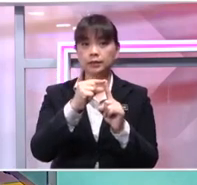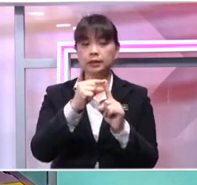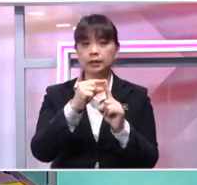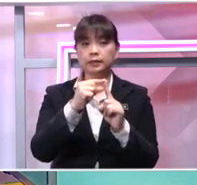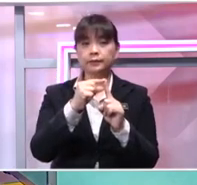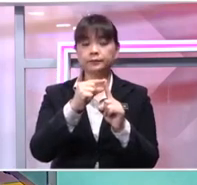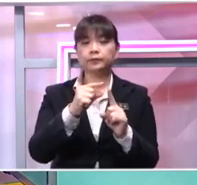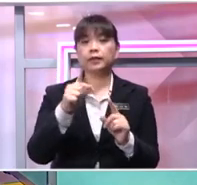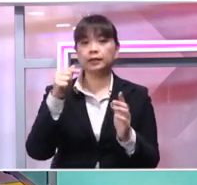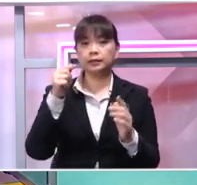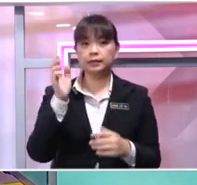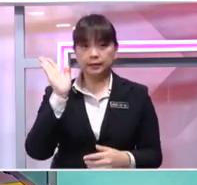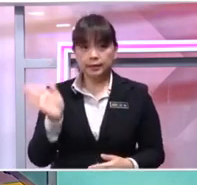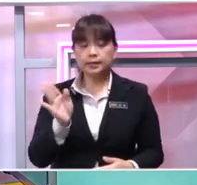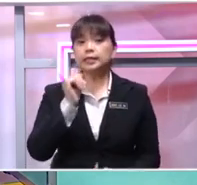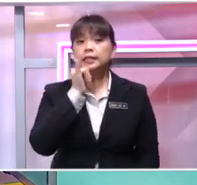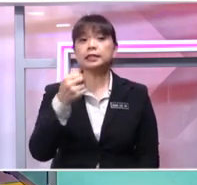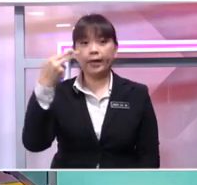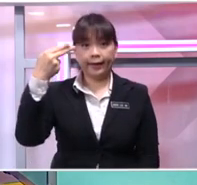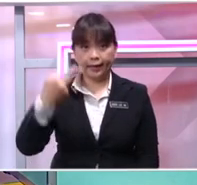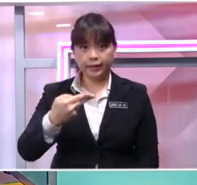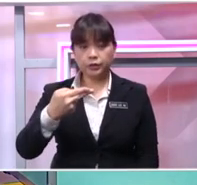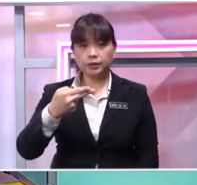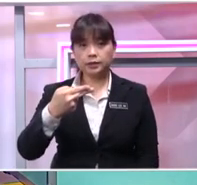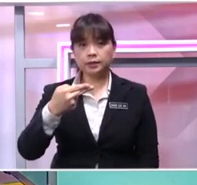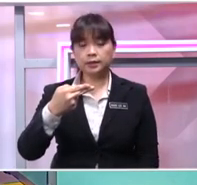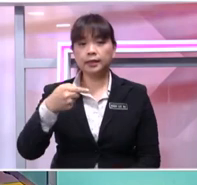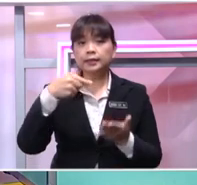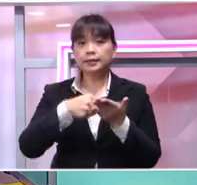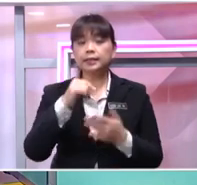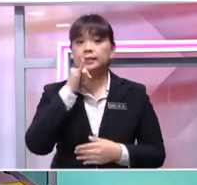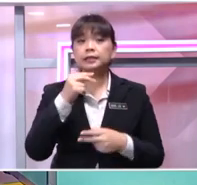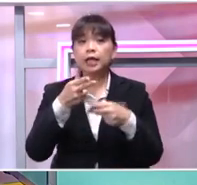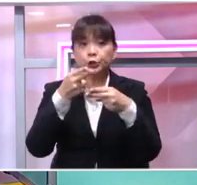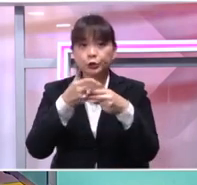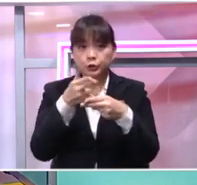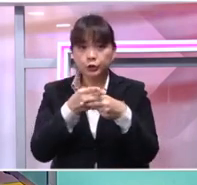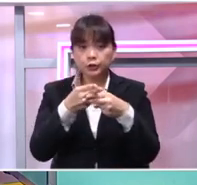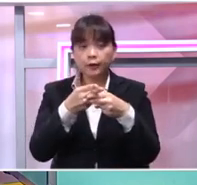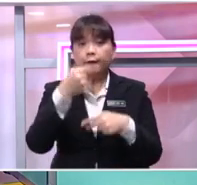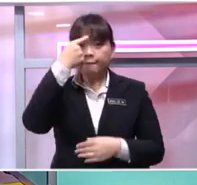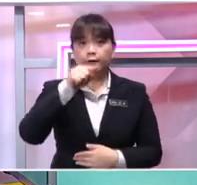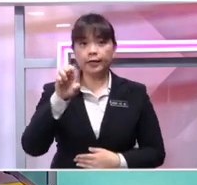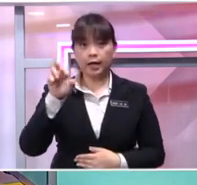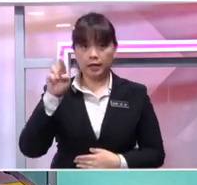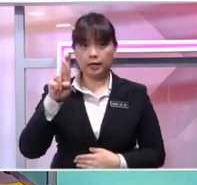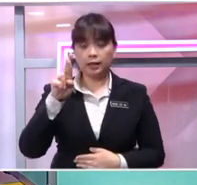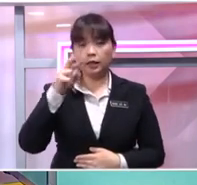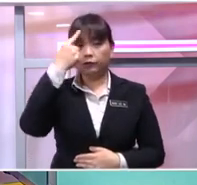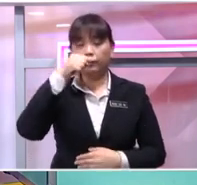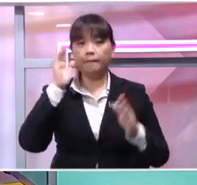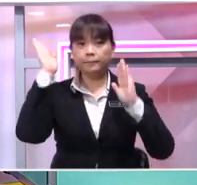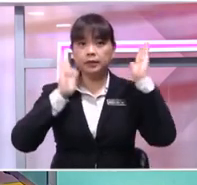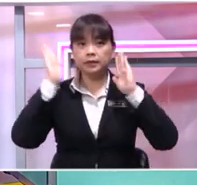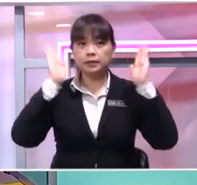H. This one is H. This one is the contraction for ER. I see. Okay, but for Bahasa Melayu, the